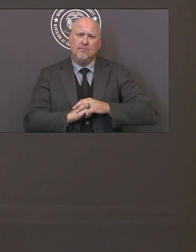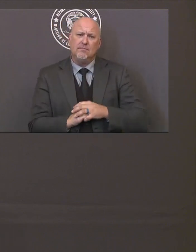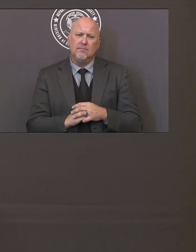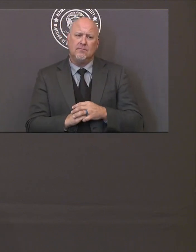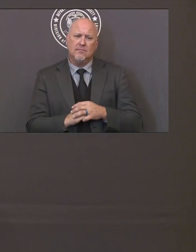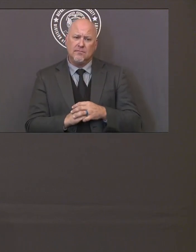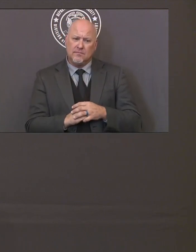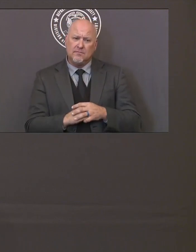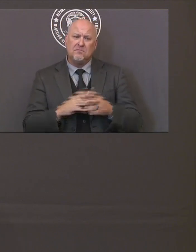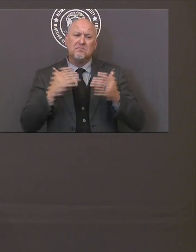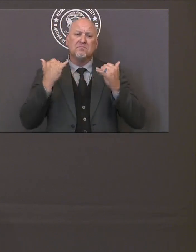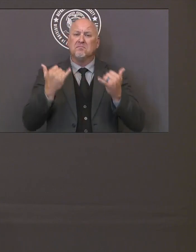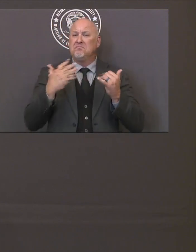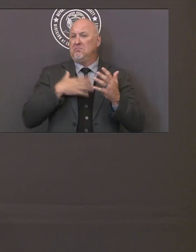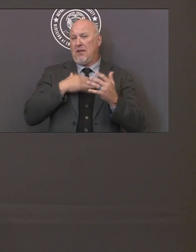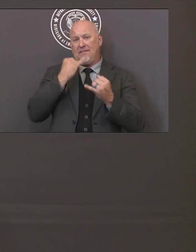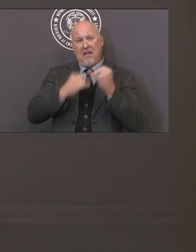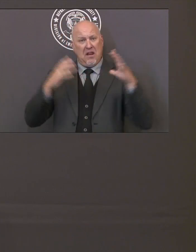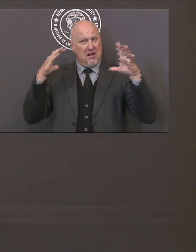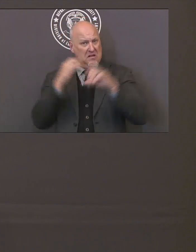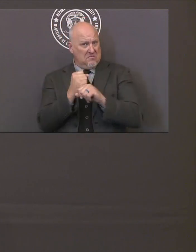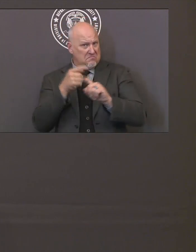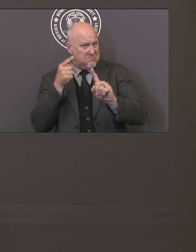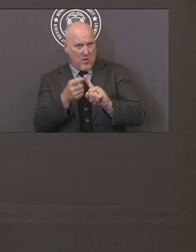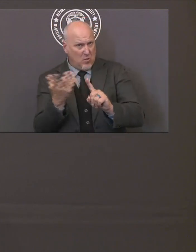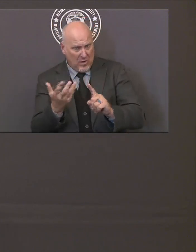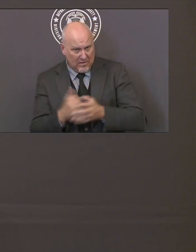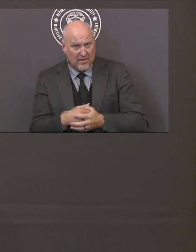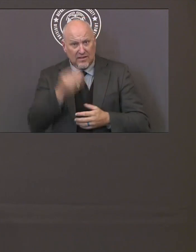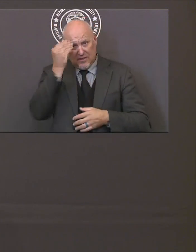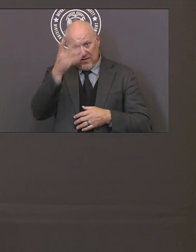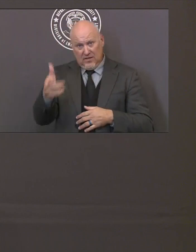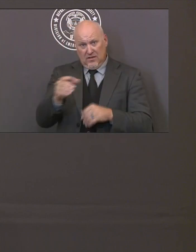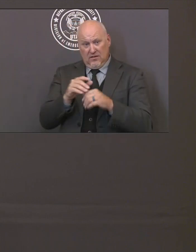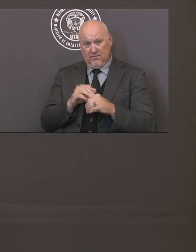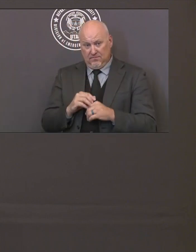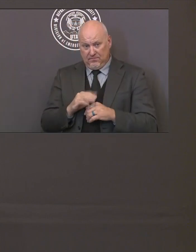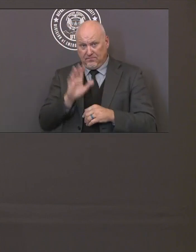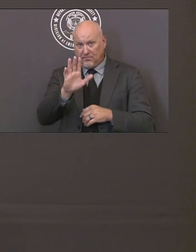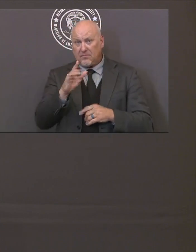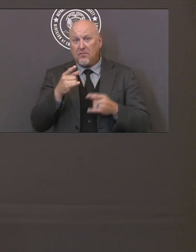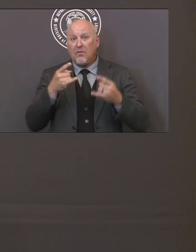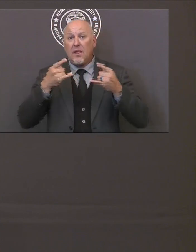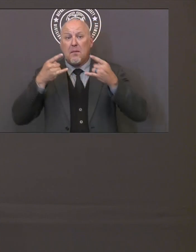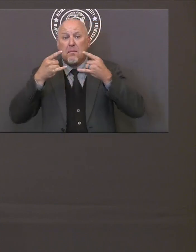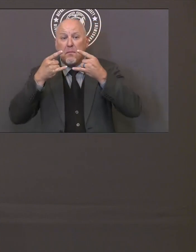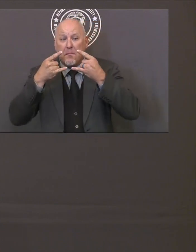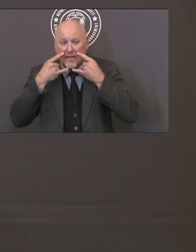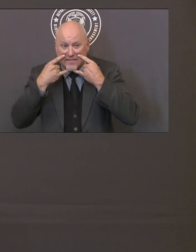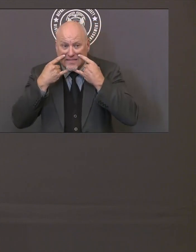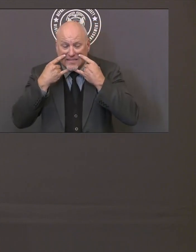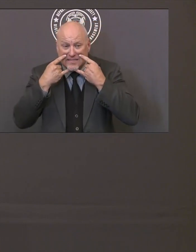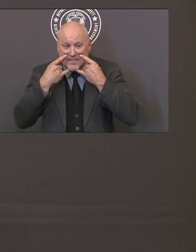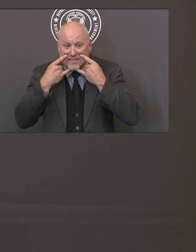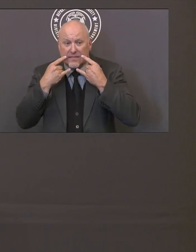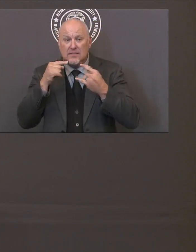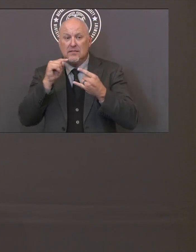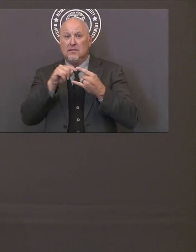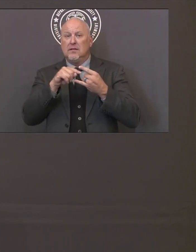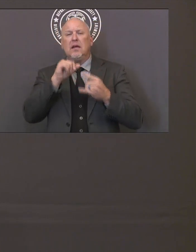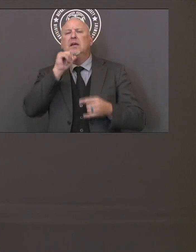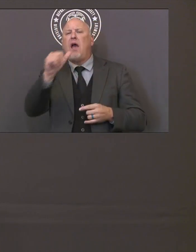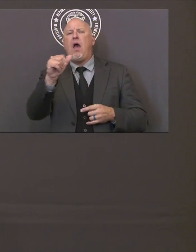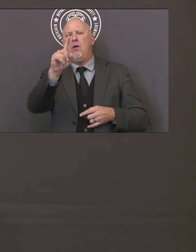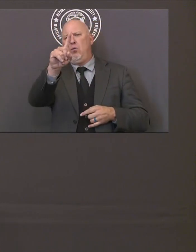point that I want to make. Masks are not a silver bullet. And the one medical concern that there has been about masks is they can give you a false